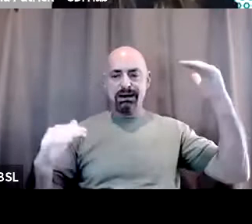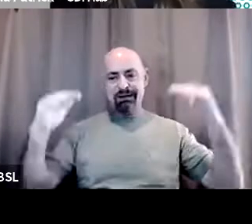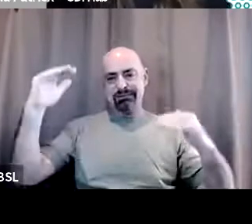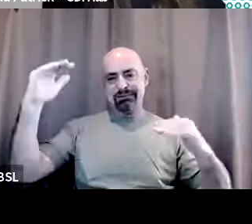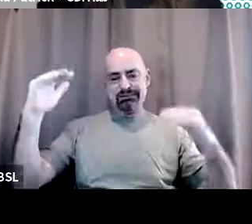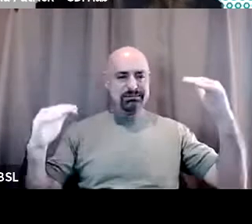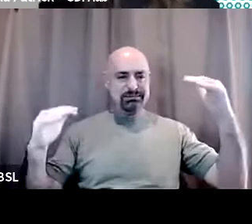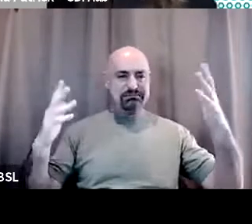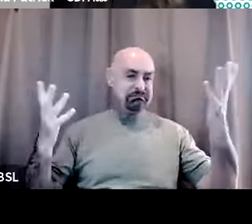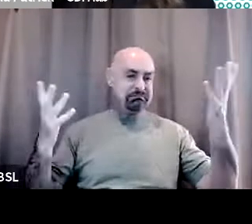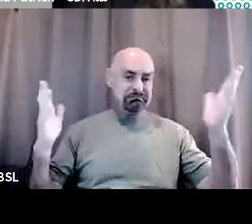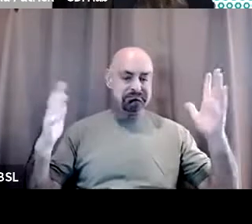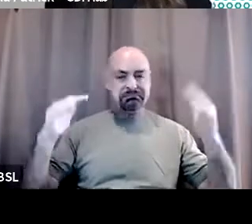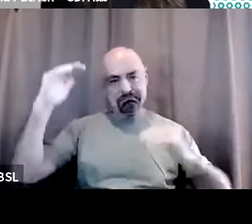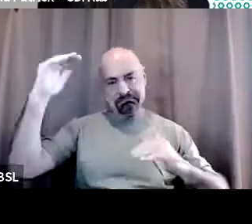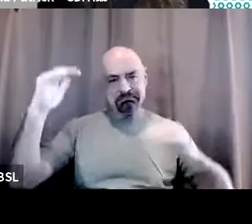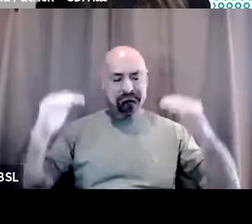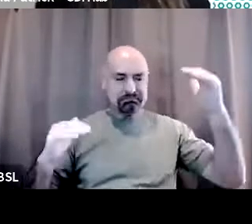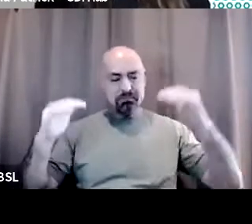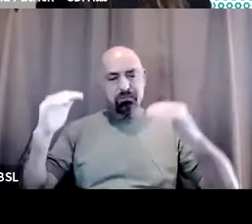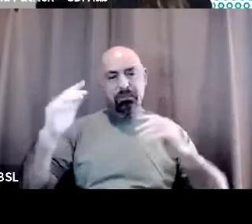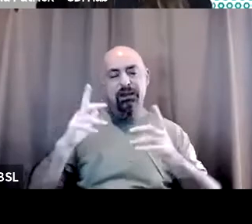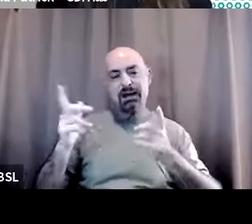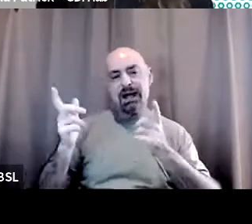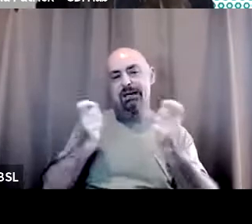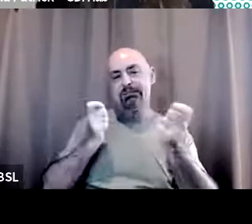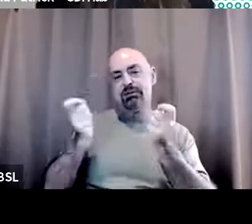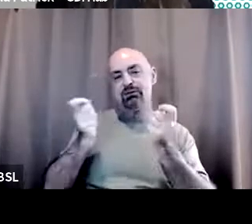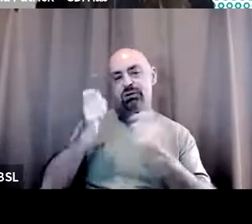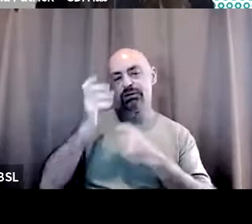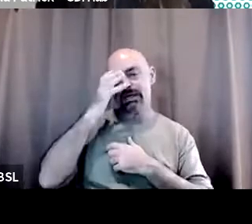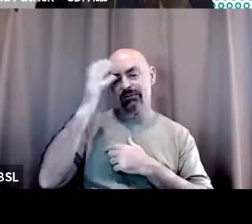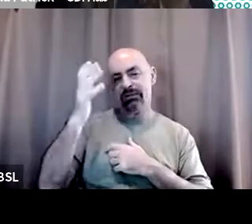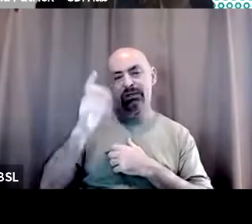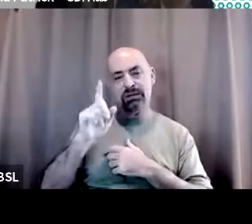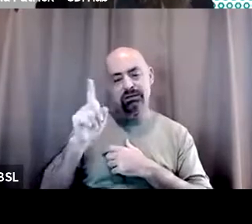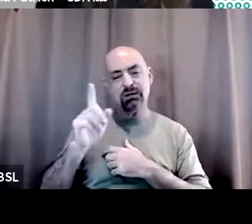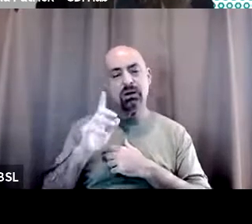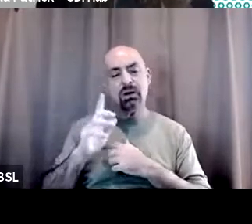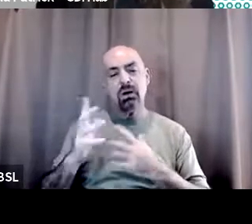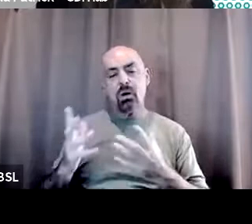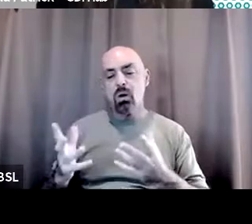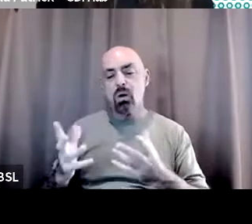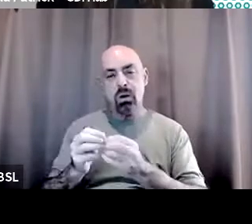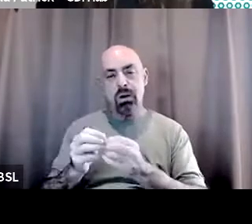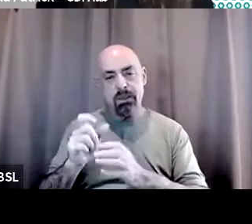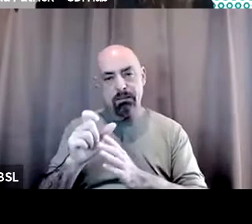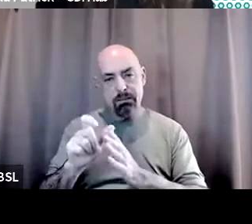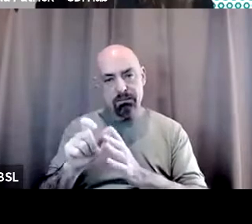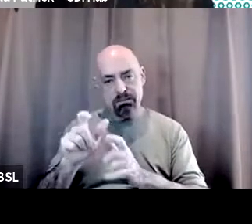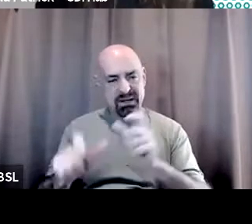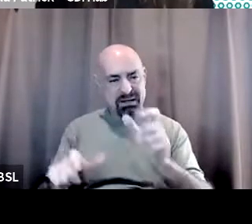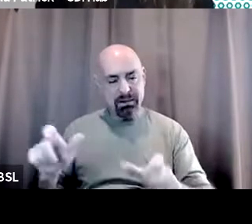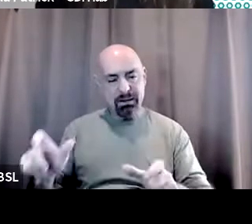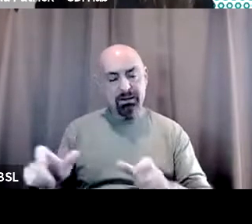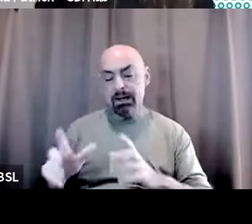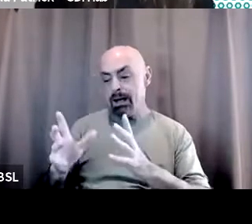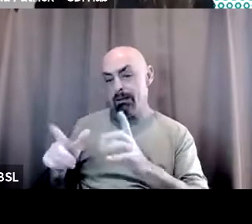levels of the administration with the people. So with people with